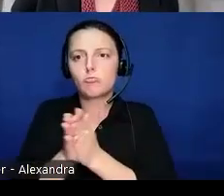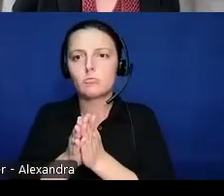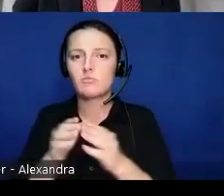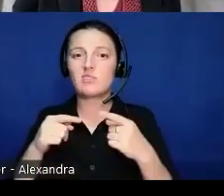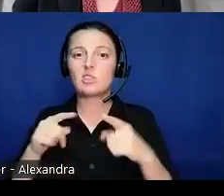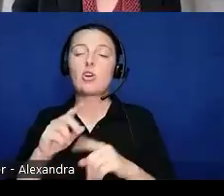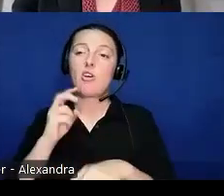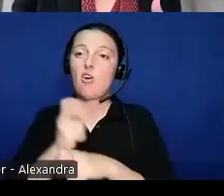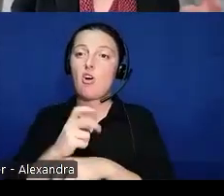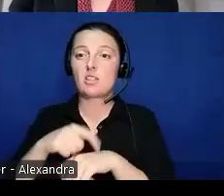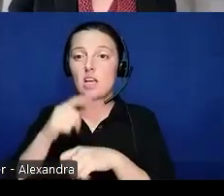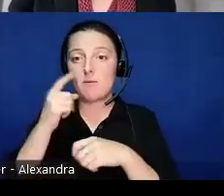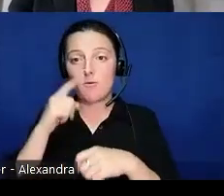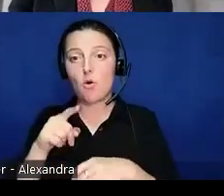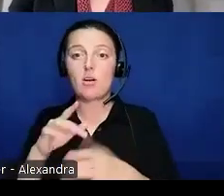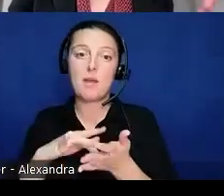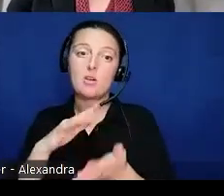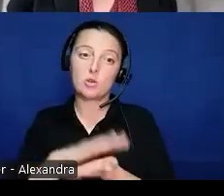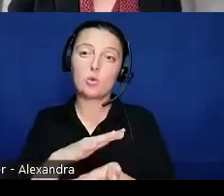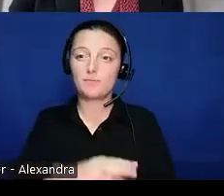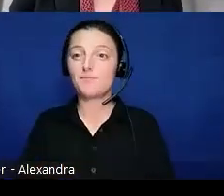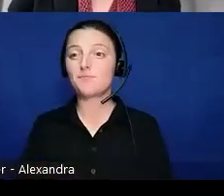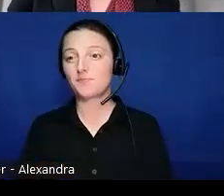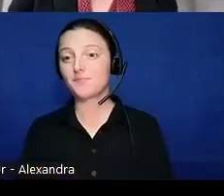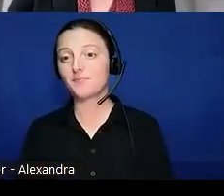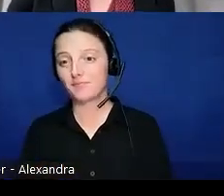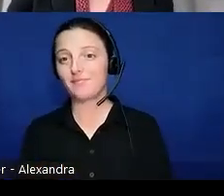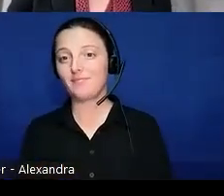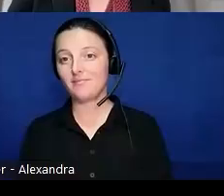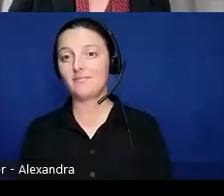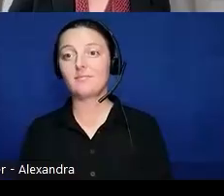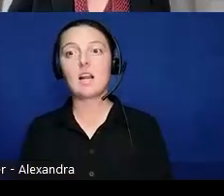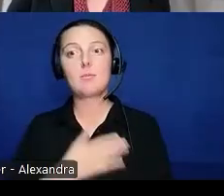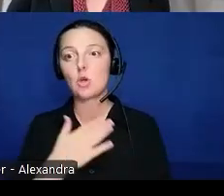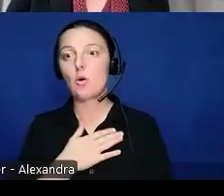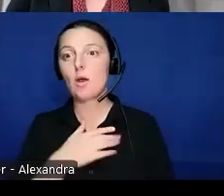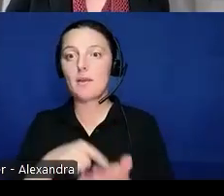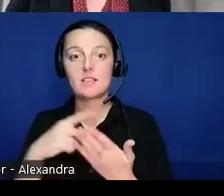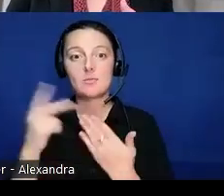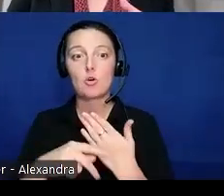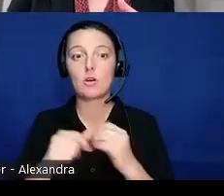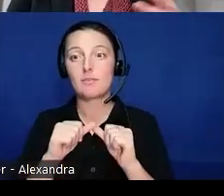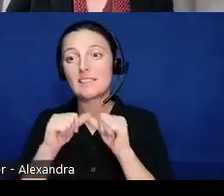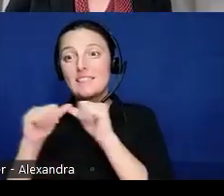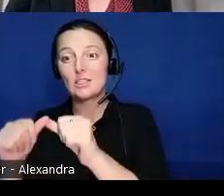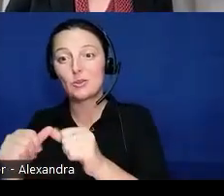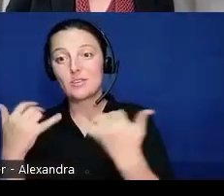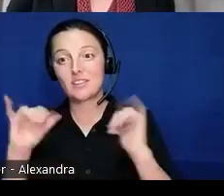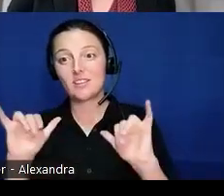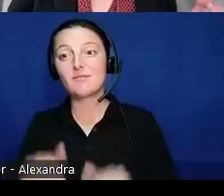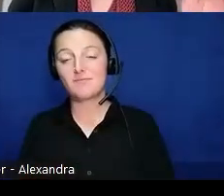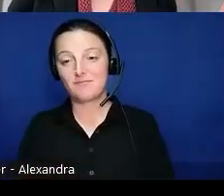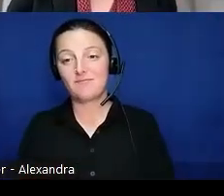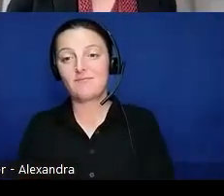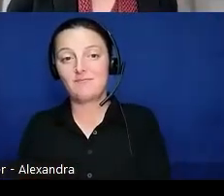school. And I'm so happy that this program has actually continued. And at the time, Adrienne Morgan